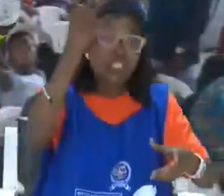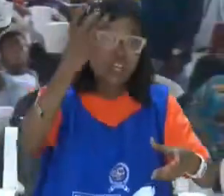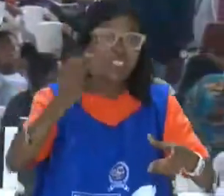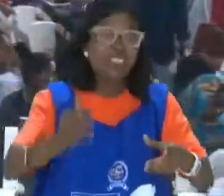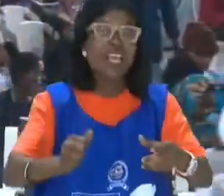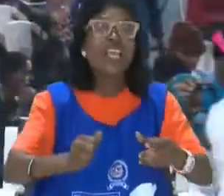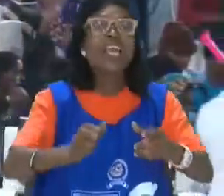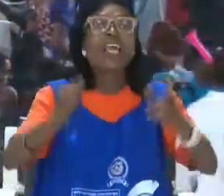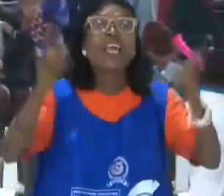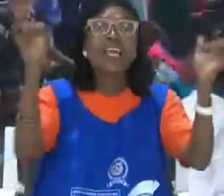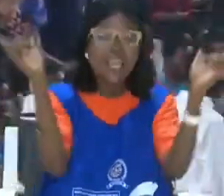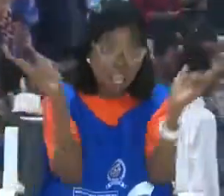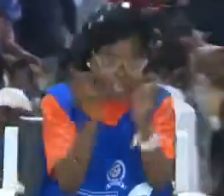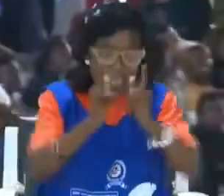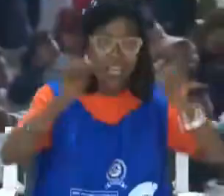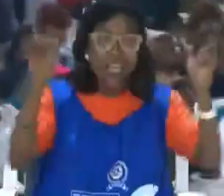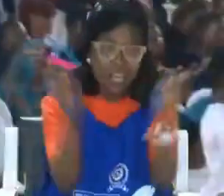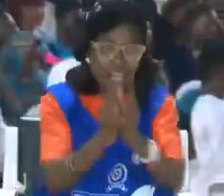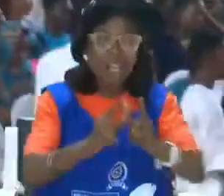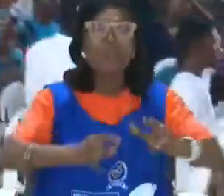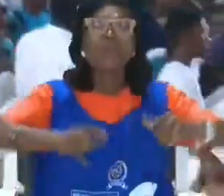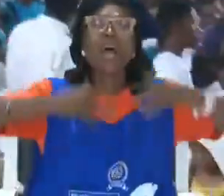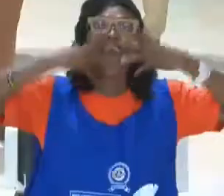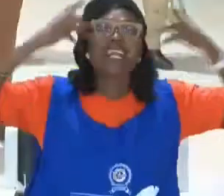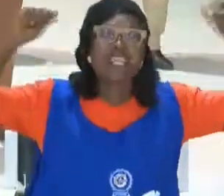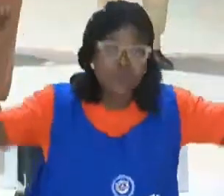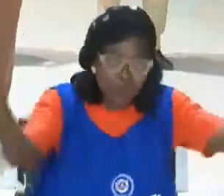Congress, hallelujah.